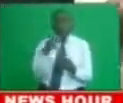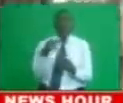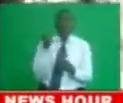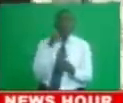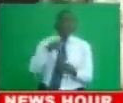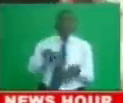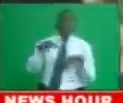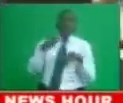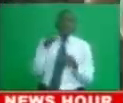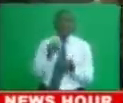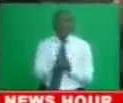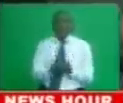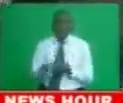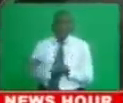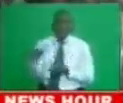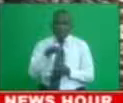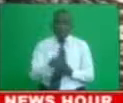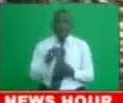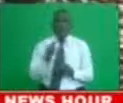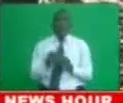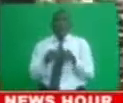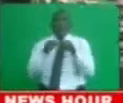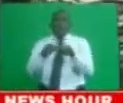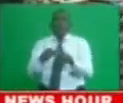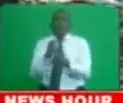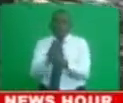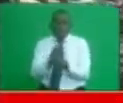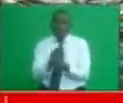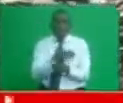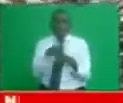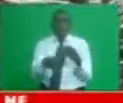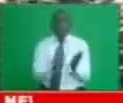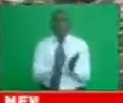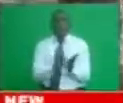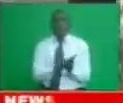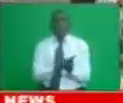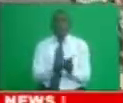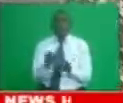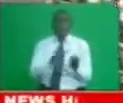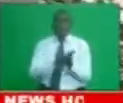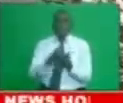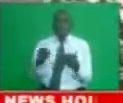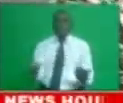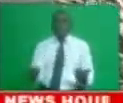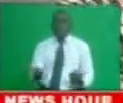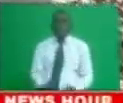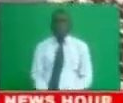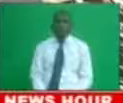girls to ensure that they remain in and complete school. Theodora Mereto,